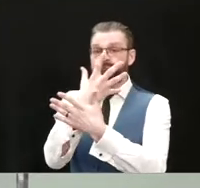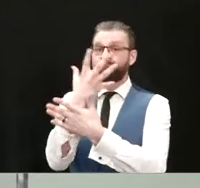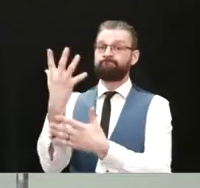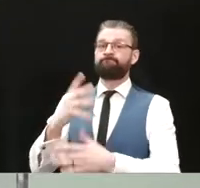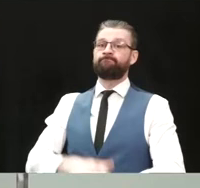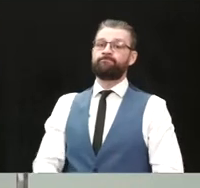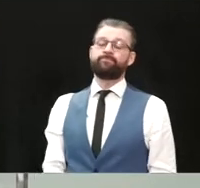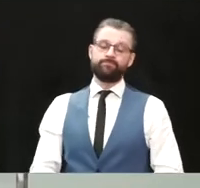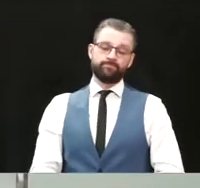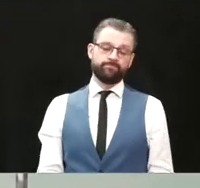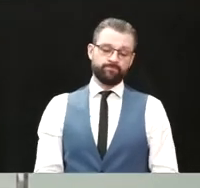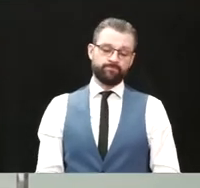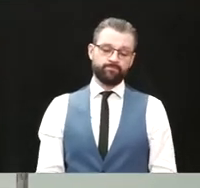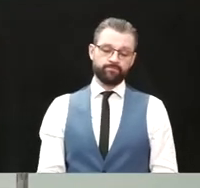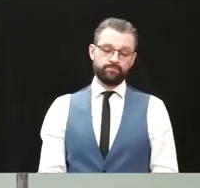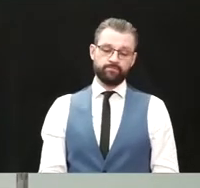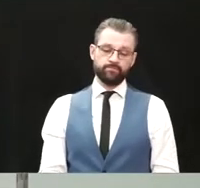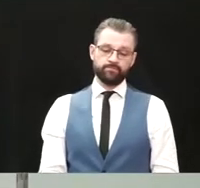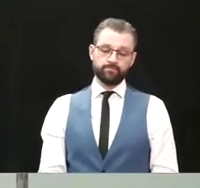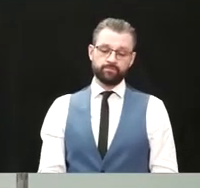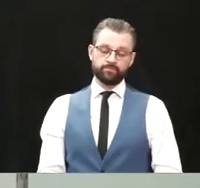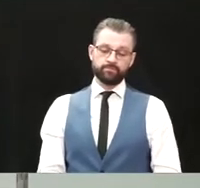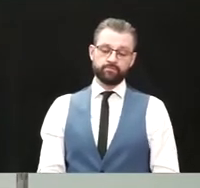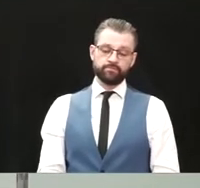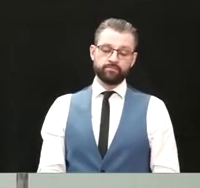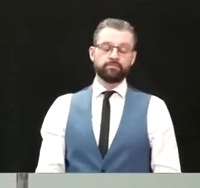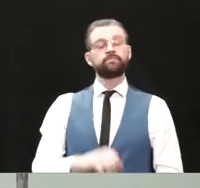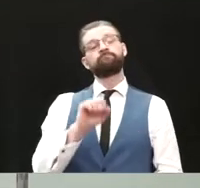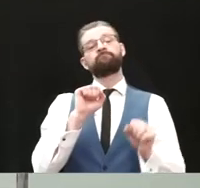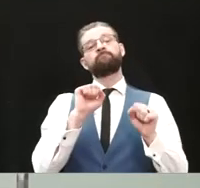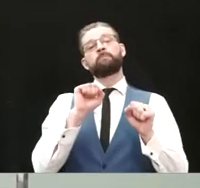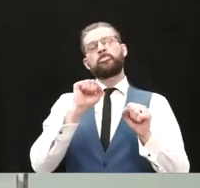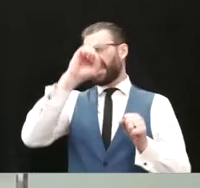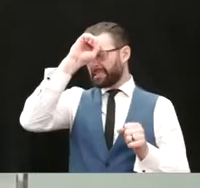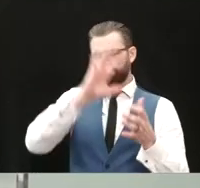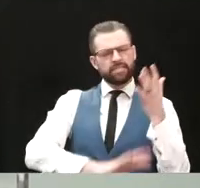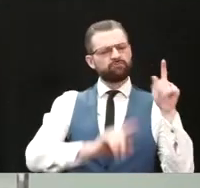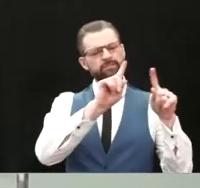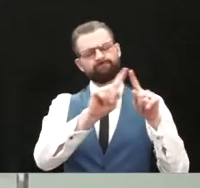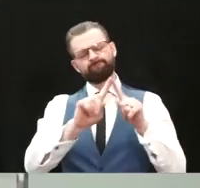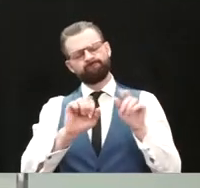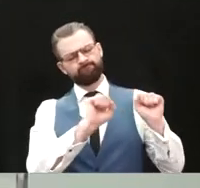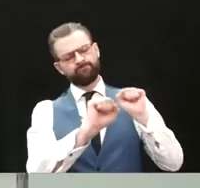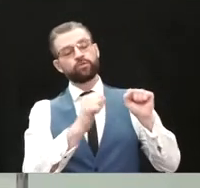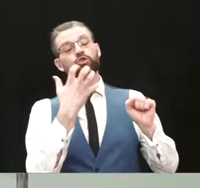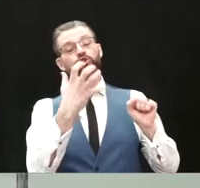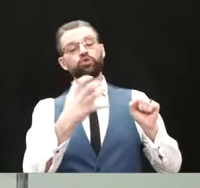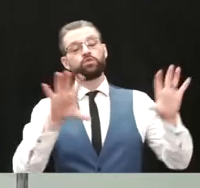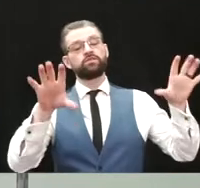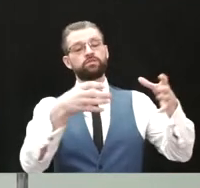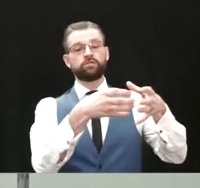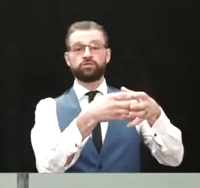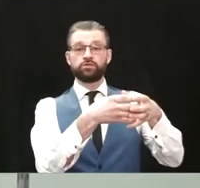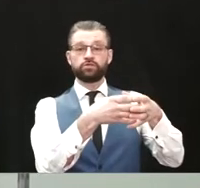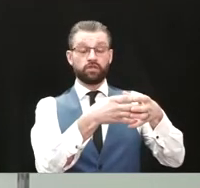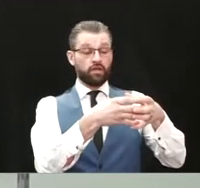root. The experience and the experiences and suffering of the Jewish people and the genocides